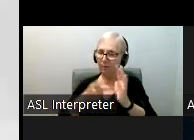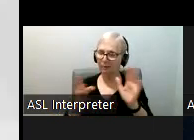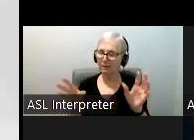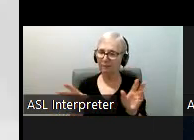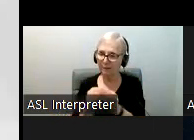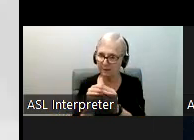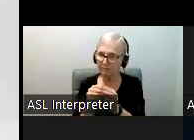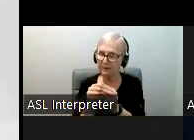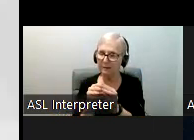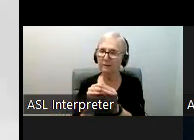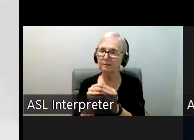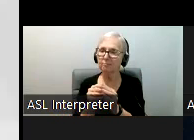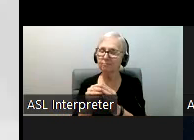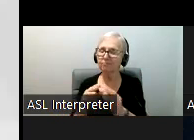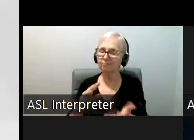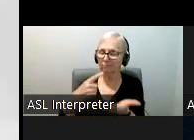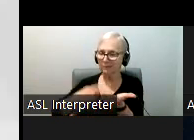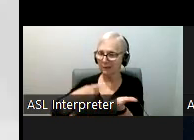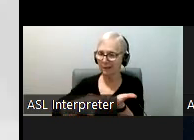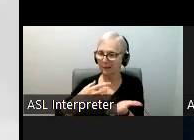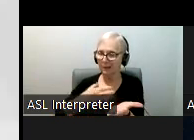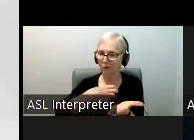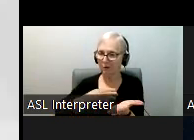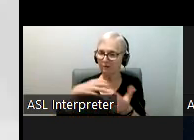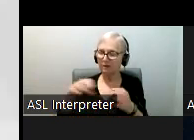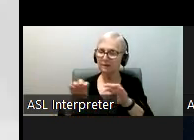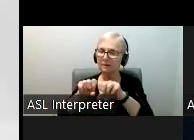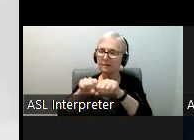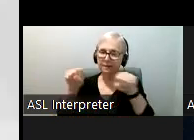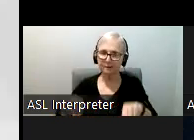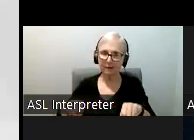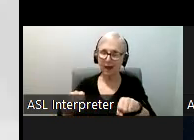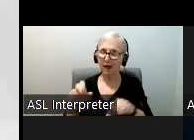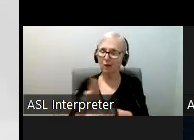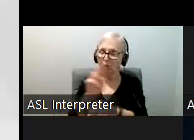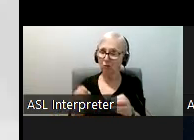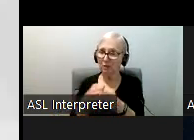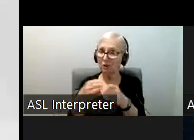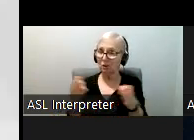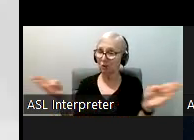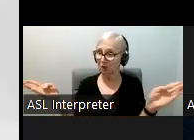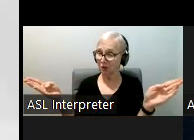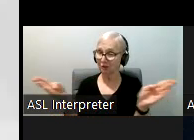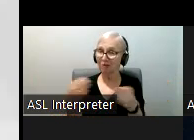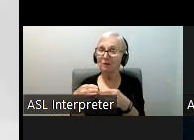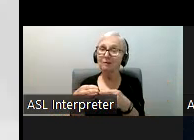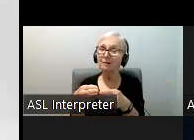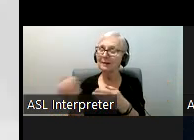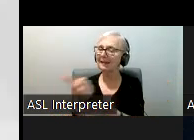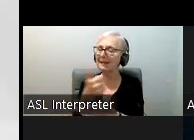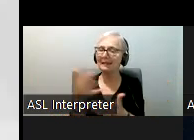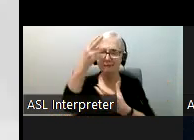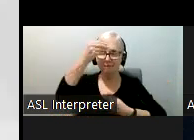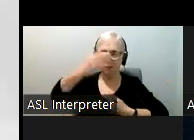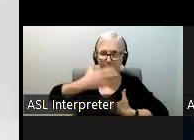and talking about the grievance system. So I use that term broadly. It's broad in this context to refer to any